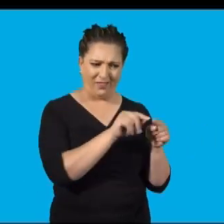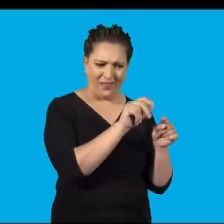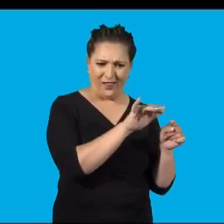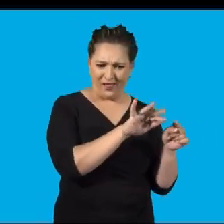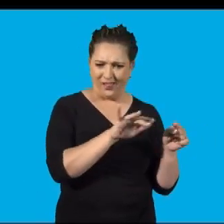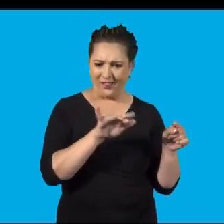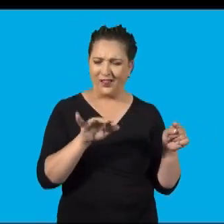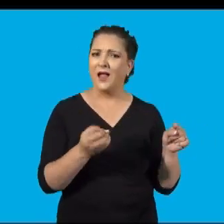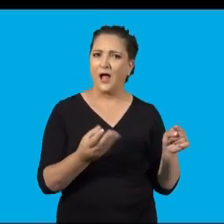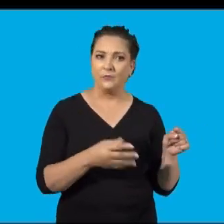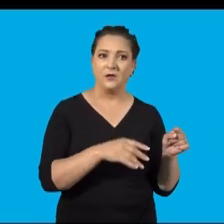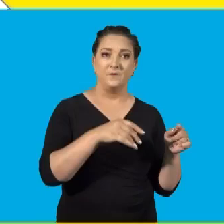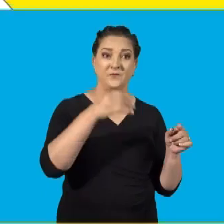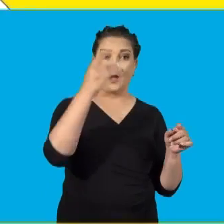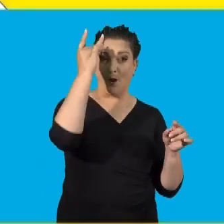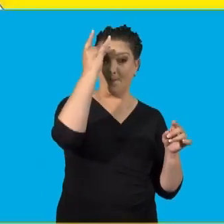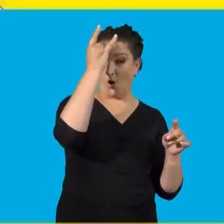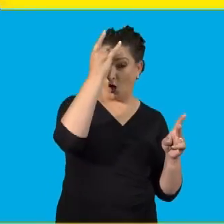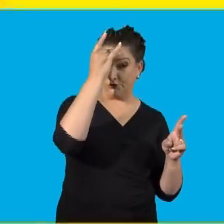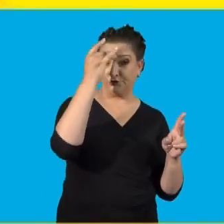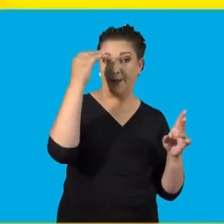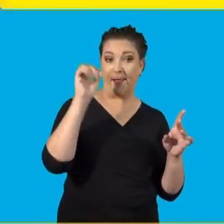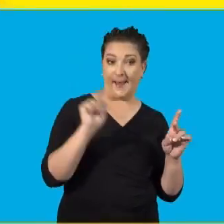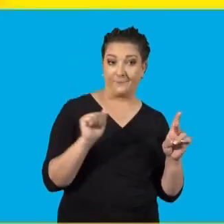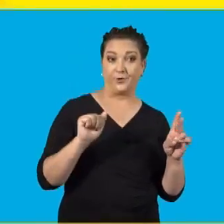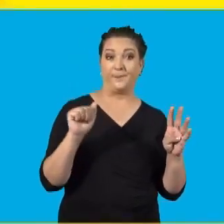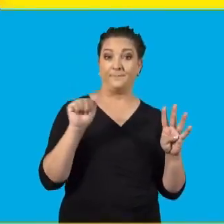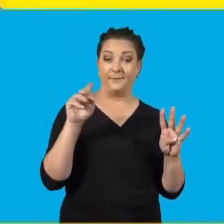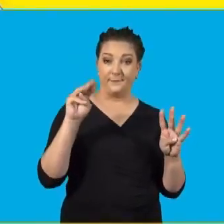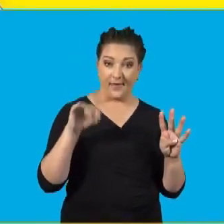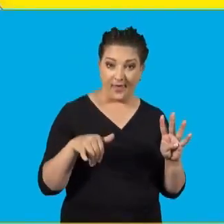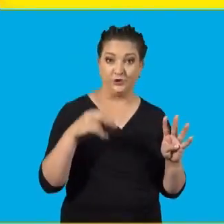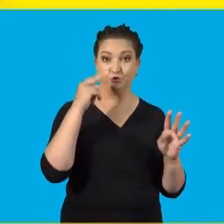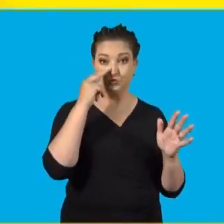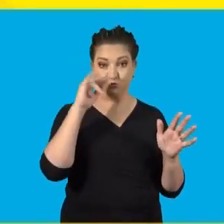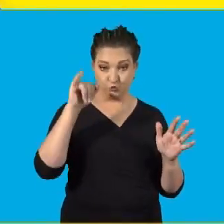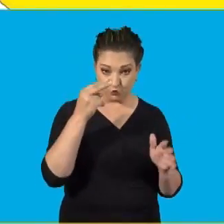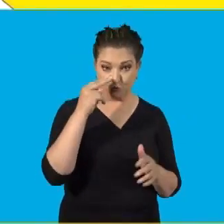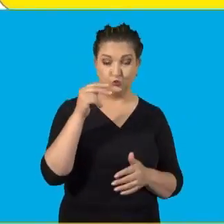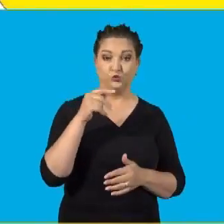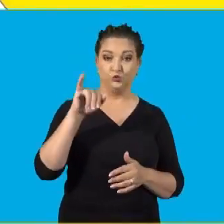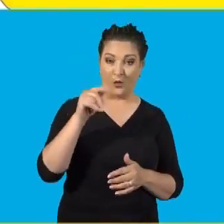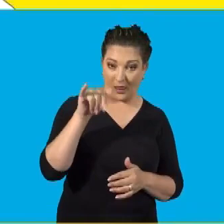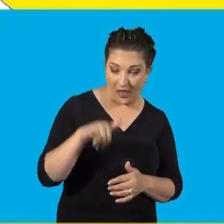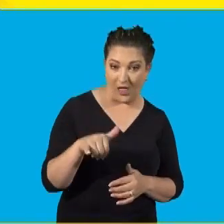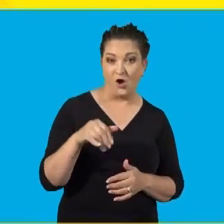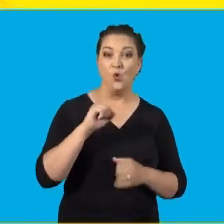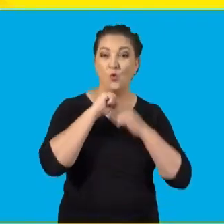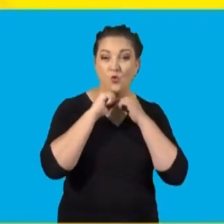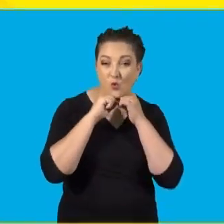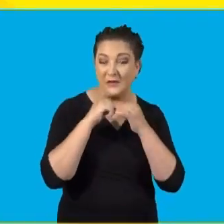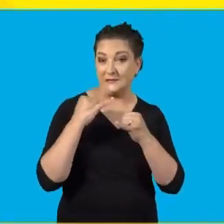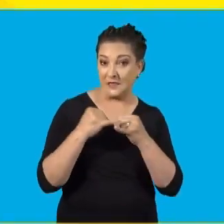use your fingers. So you say March, April, May, June, July, August,